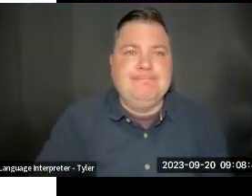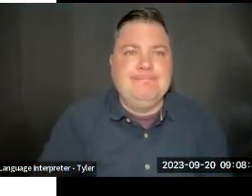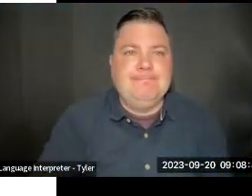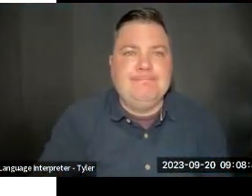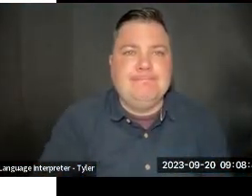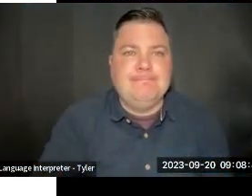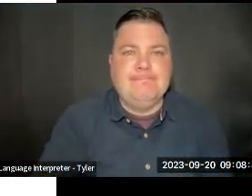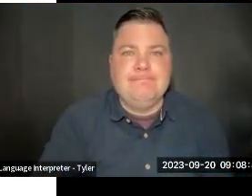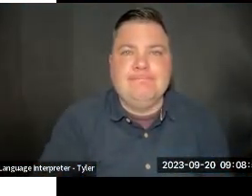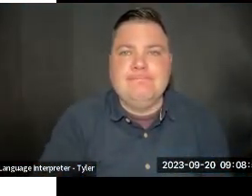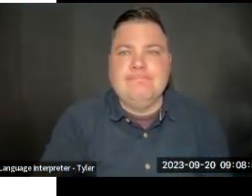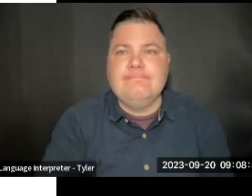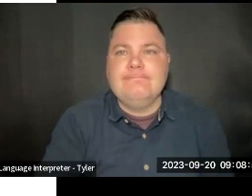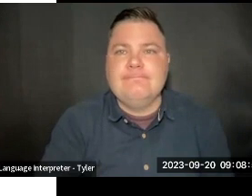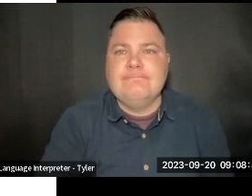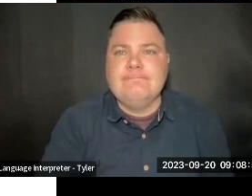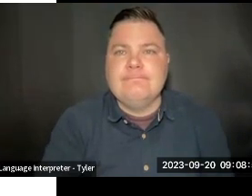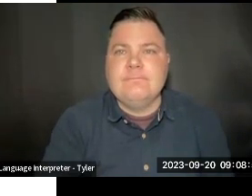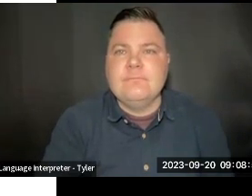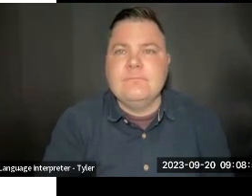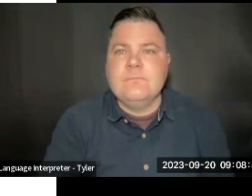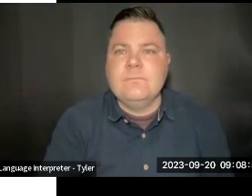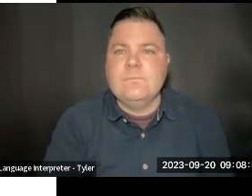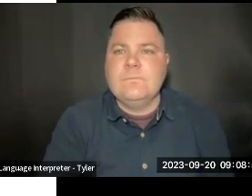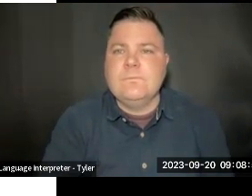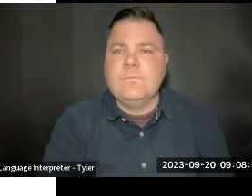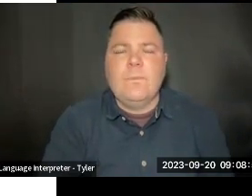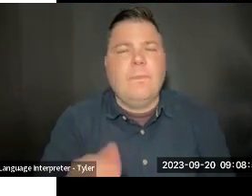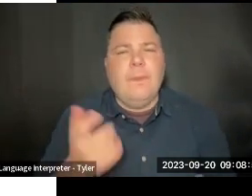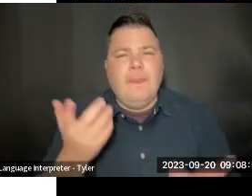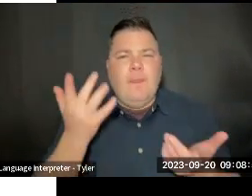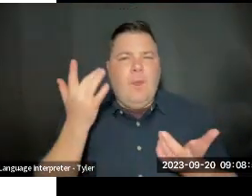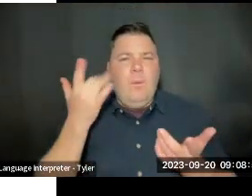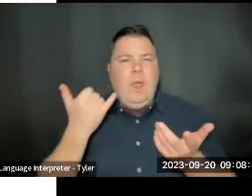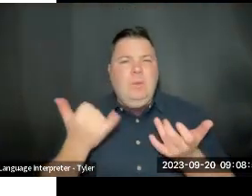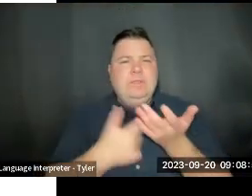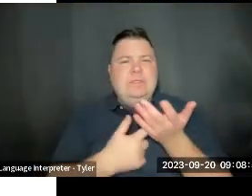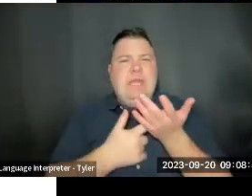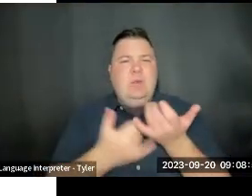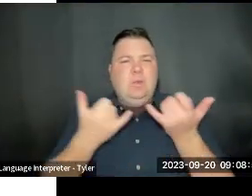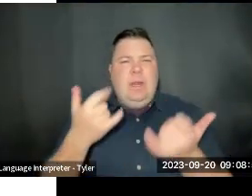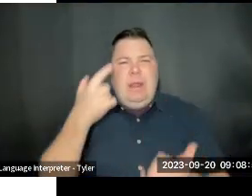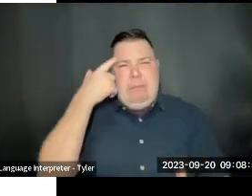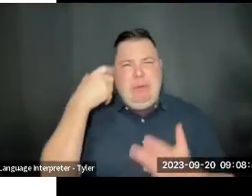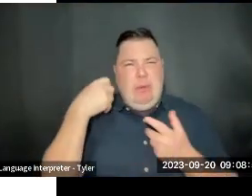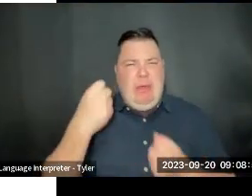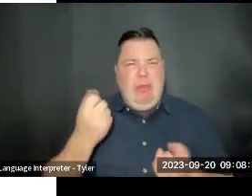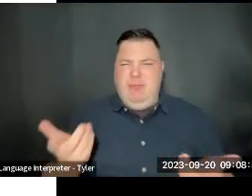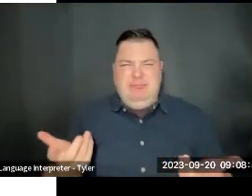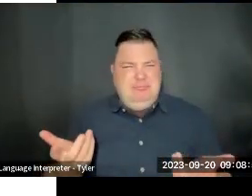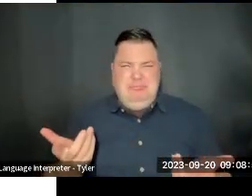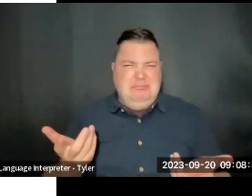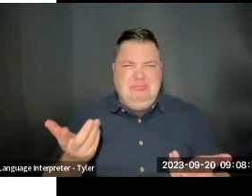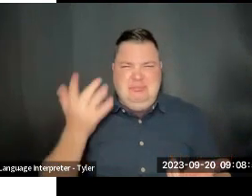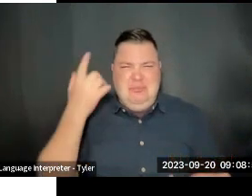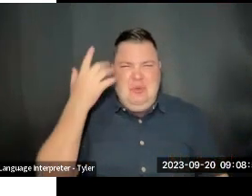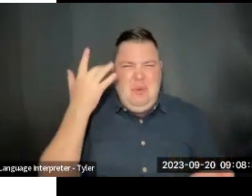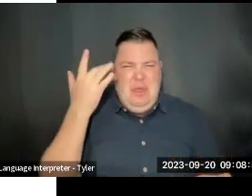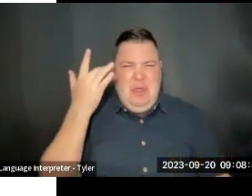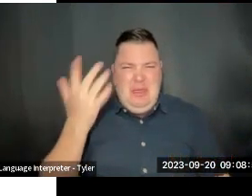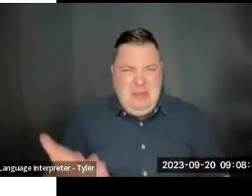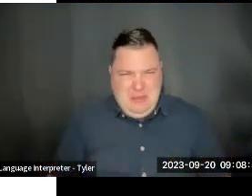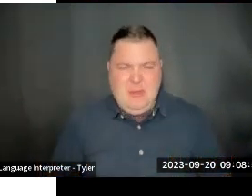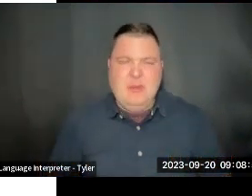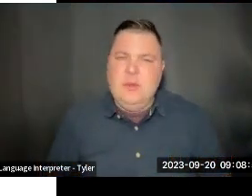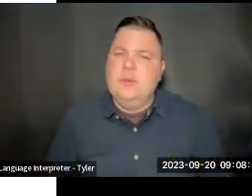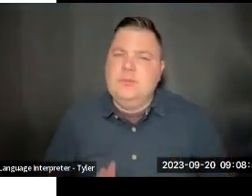So why are we having a conversation today about mental health? Well, I want to just reassure you that